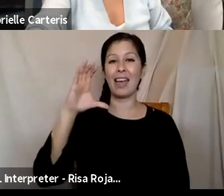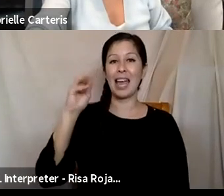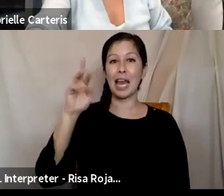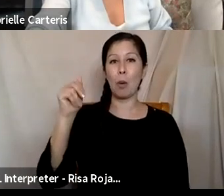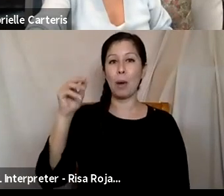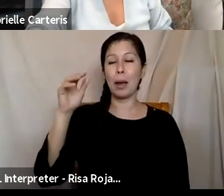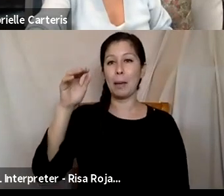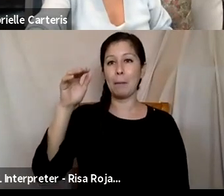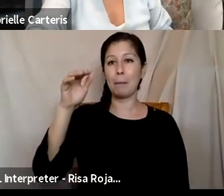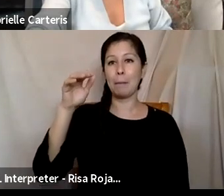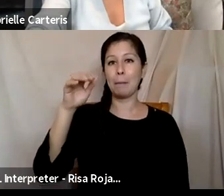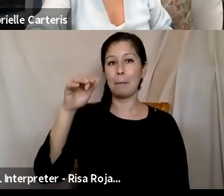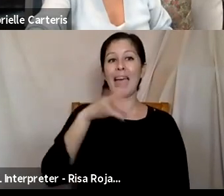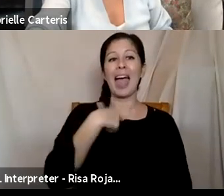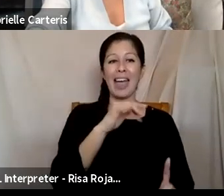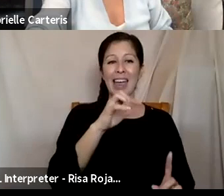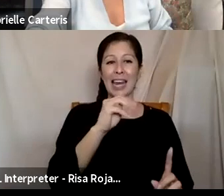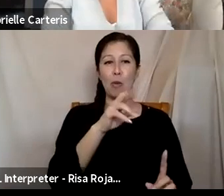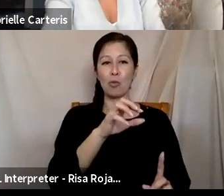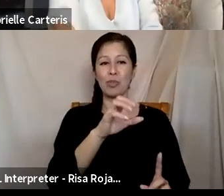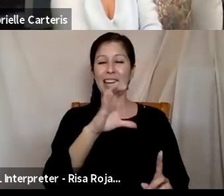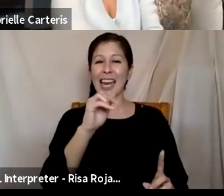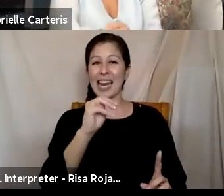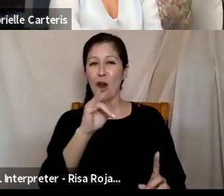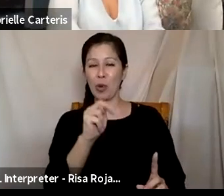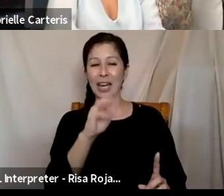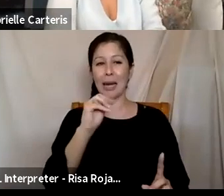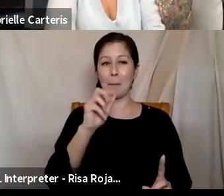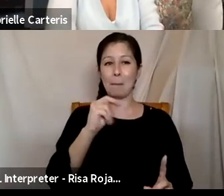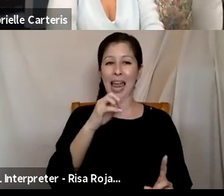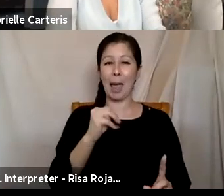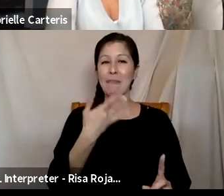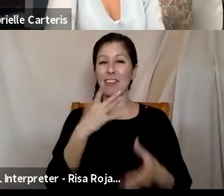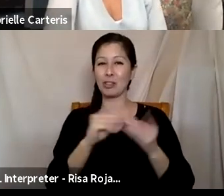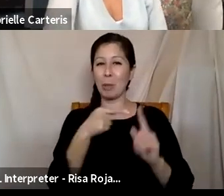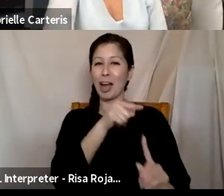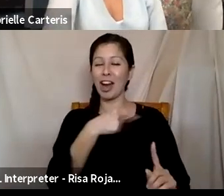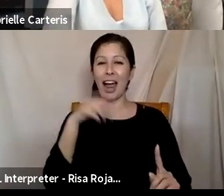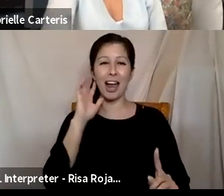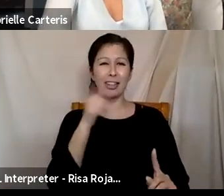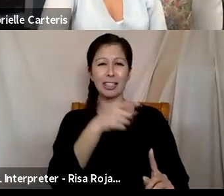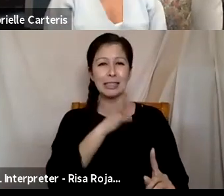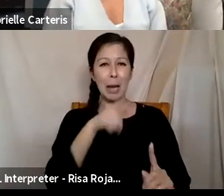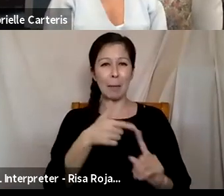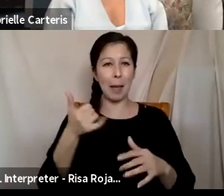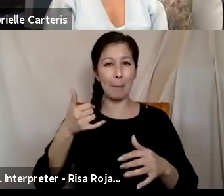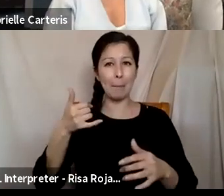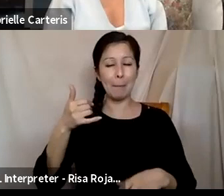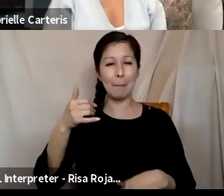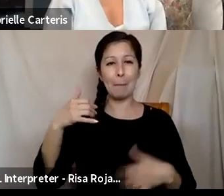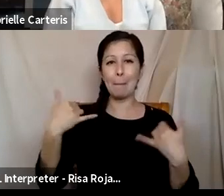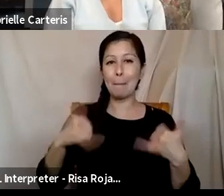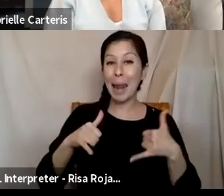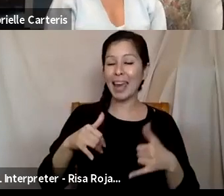Manheim fan favorite story that I read. I heard her speak about playing